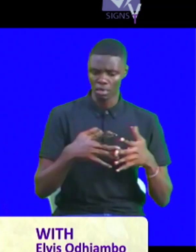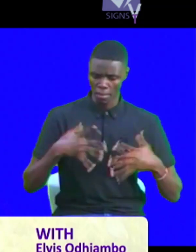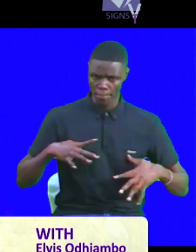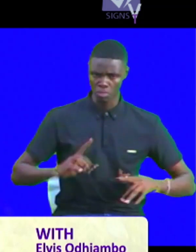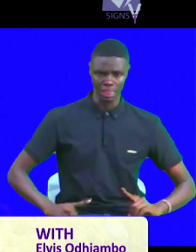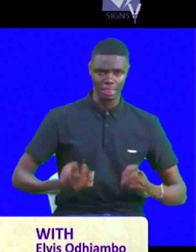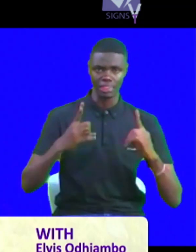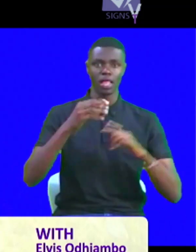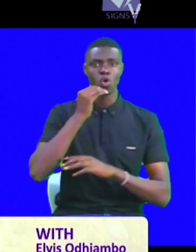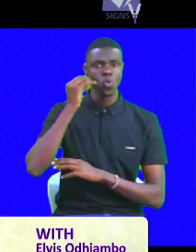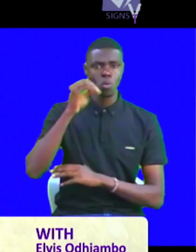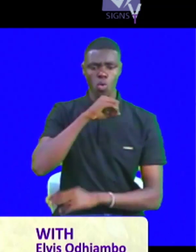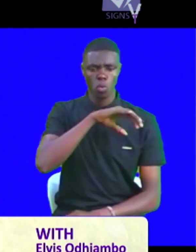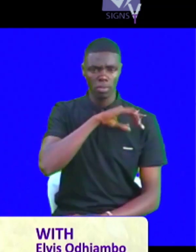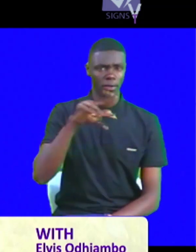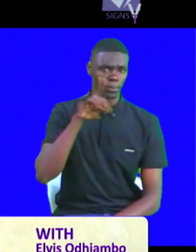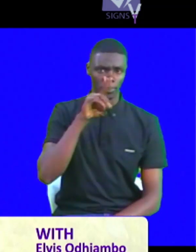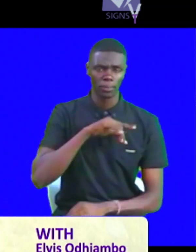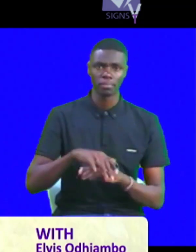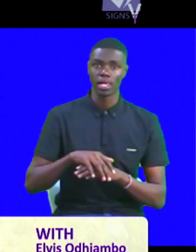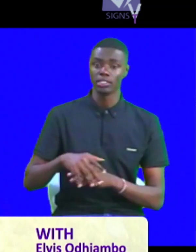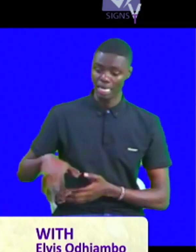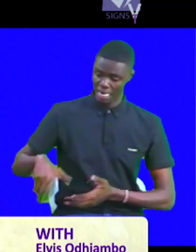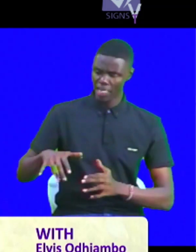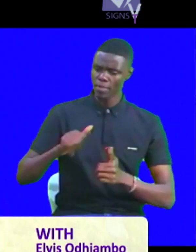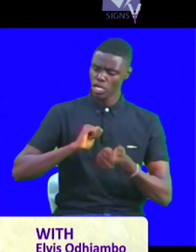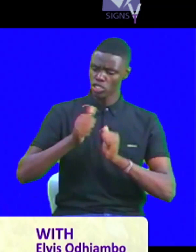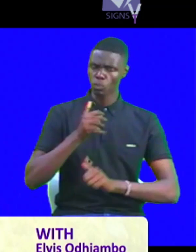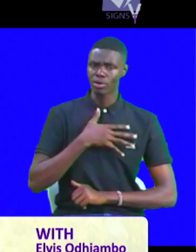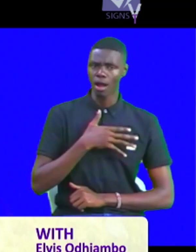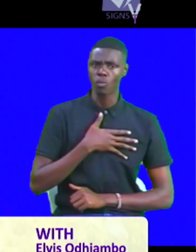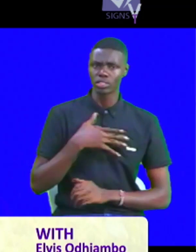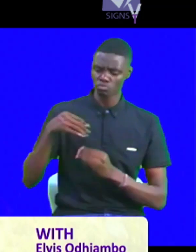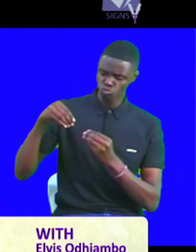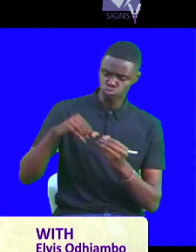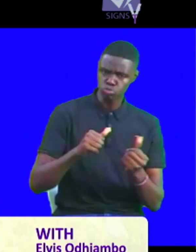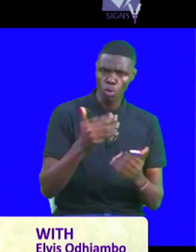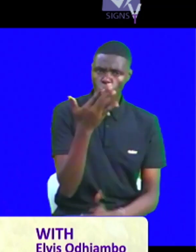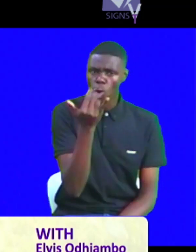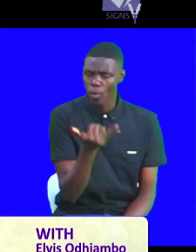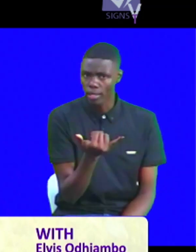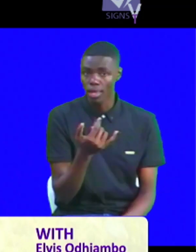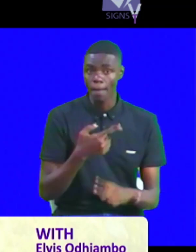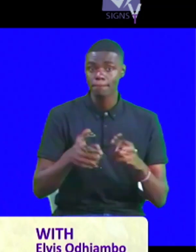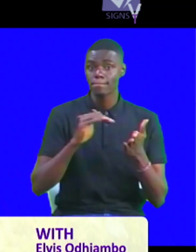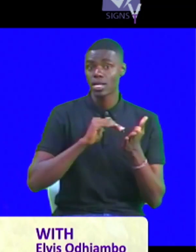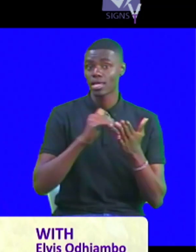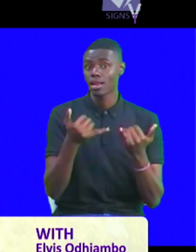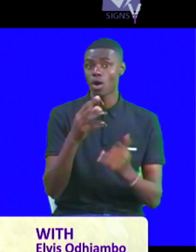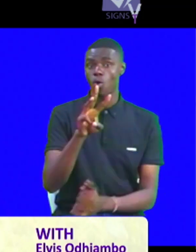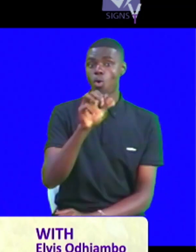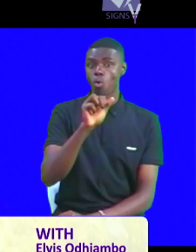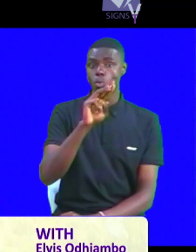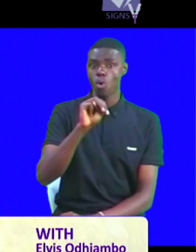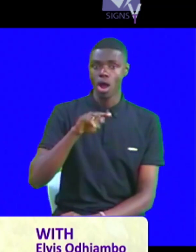caused a massive uproar. Watu hapa hivi nyumbani tuli complain bwana, rugby ni sport yetu, mbona tunafanywa hivyo.